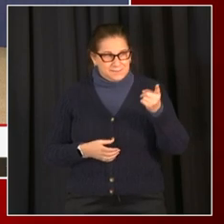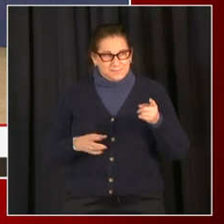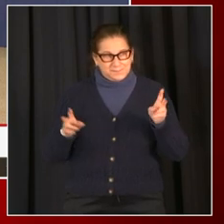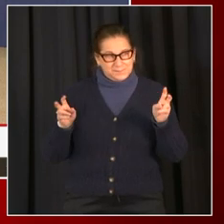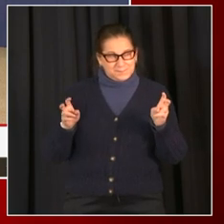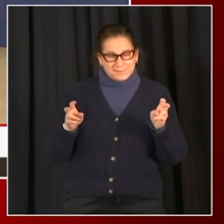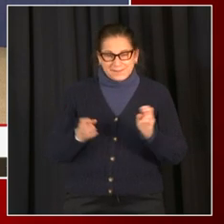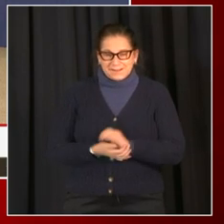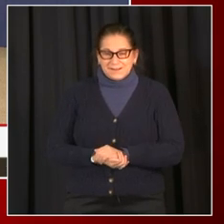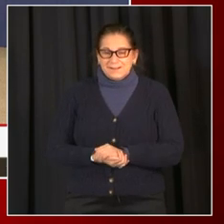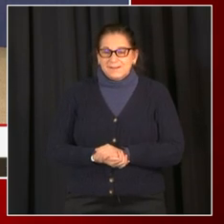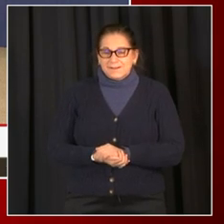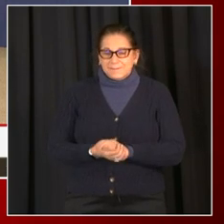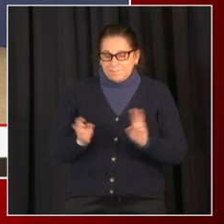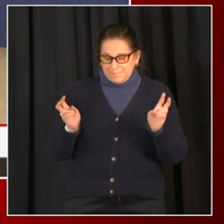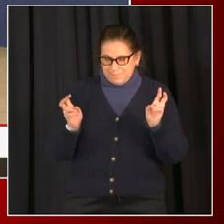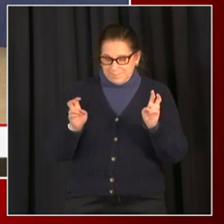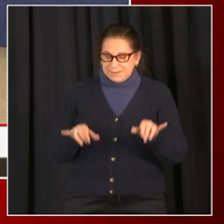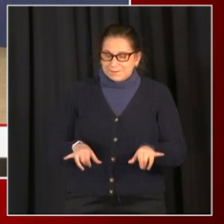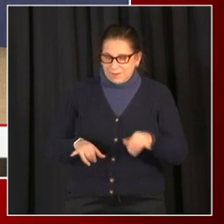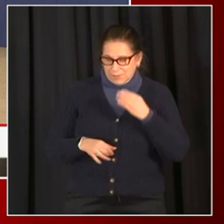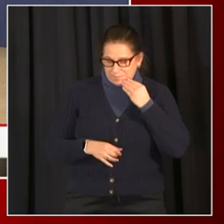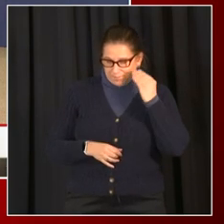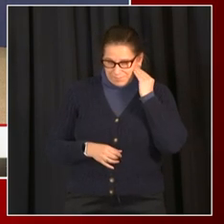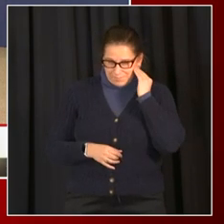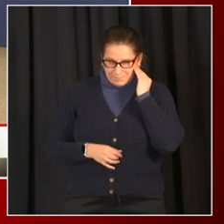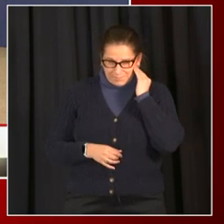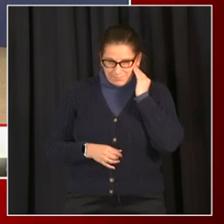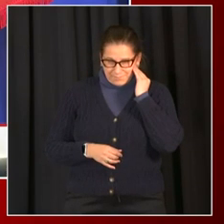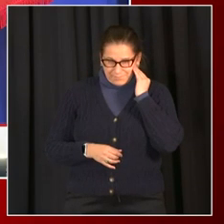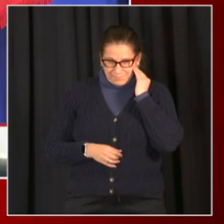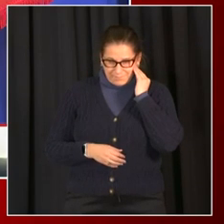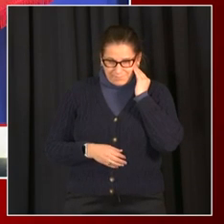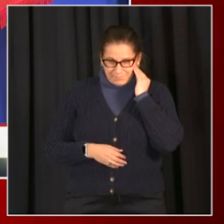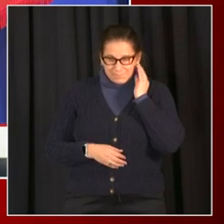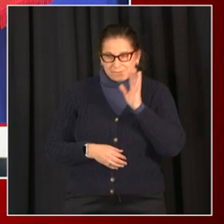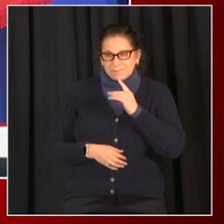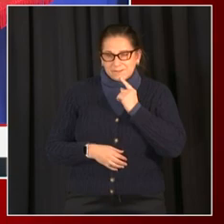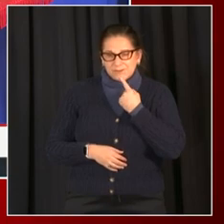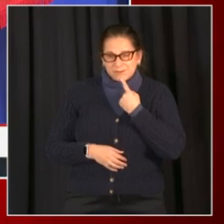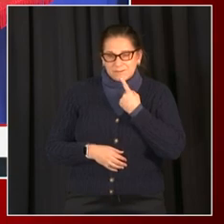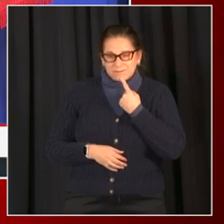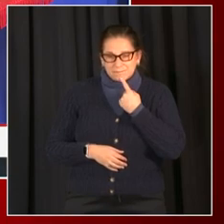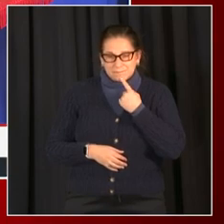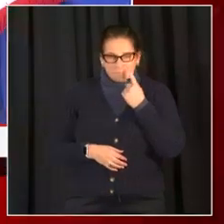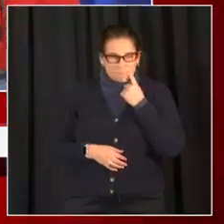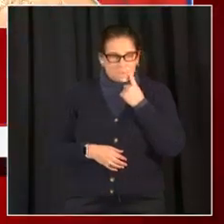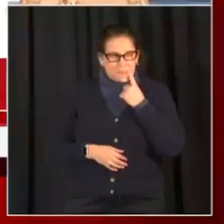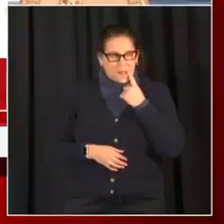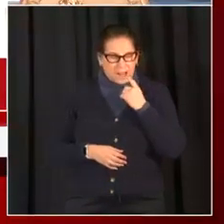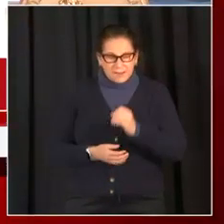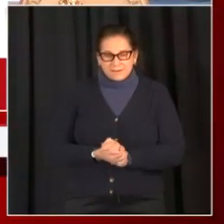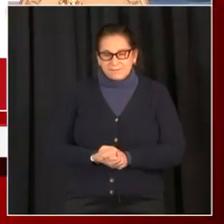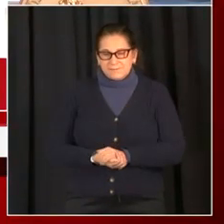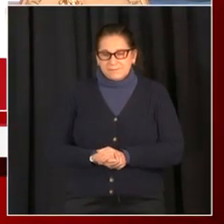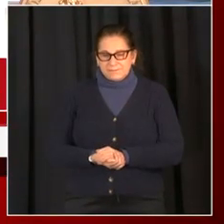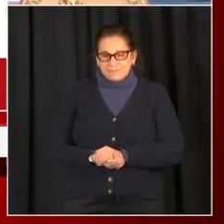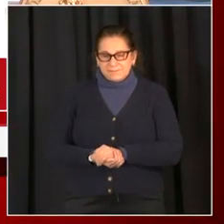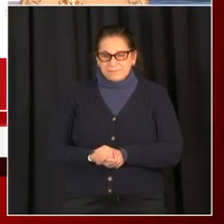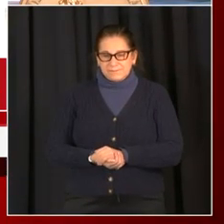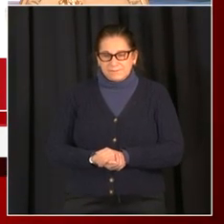home for the holidays. Let's continue to be vigilant And let's